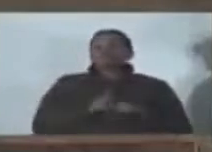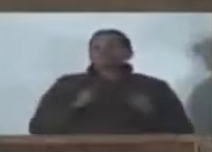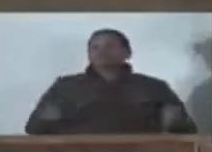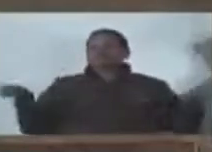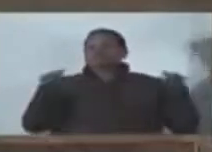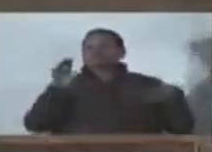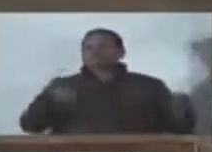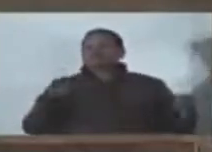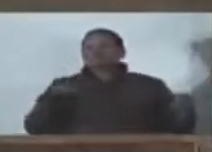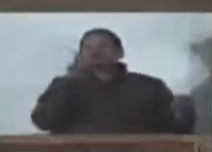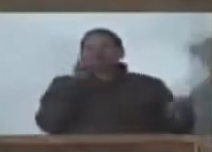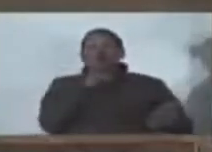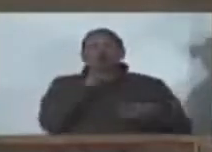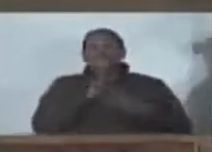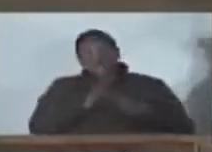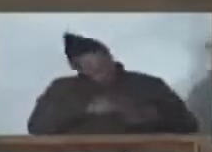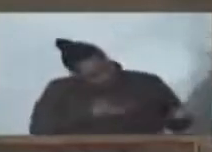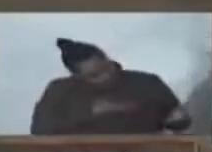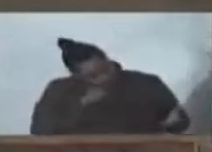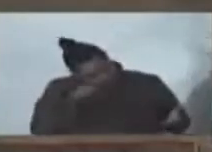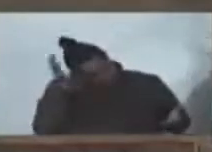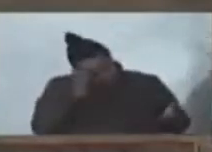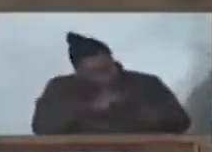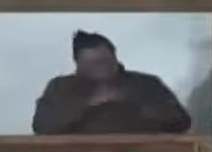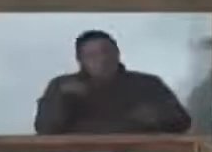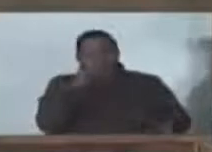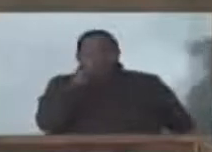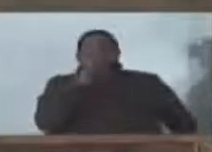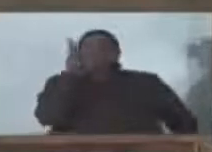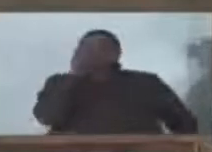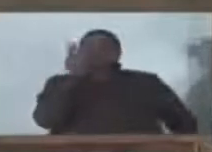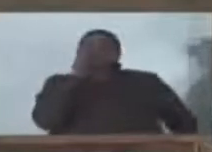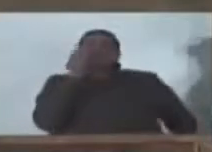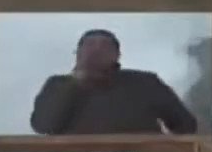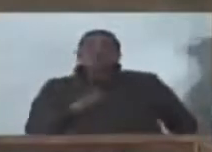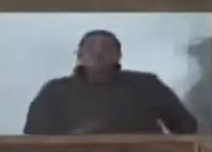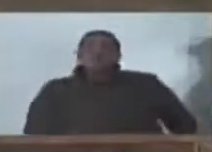Those in this chamber who are speaking, and those in this chamber who are listening,